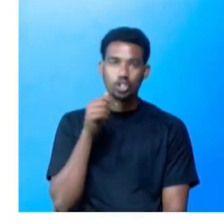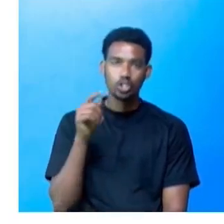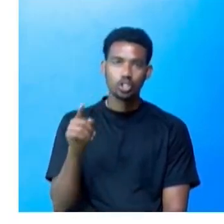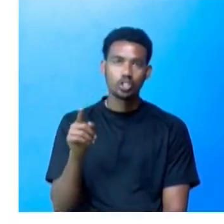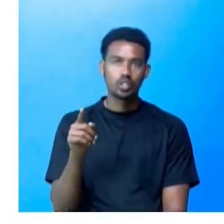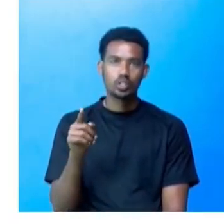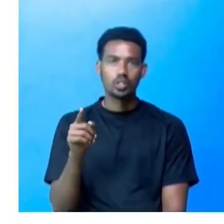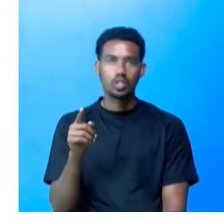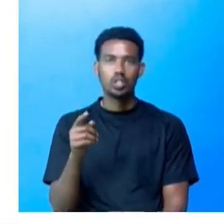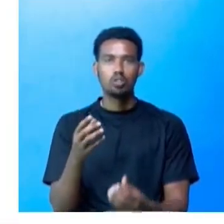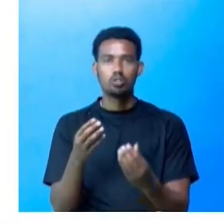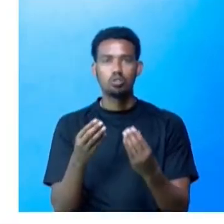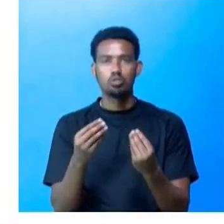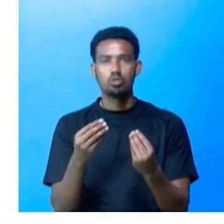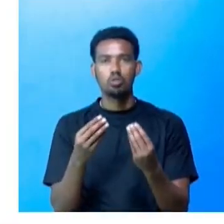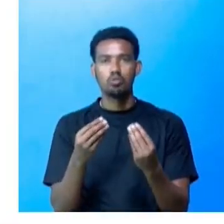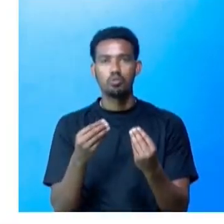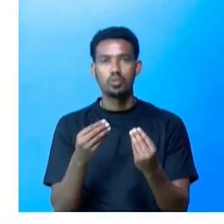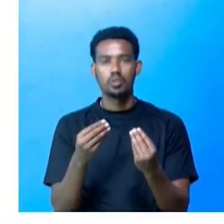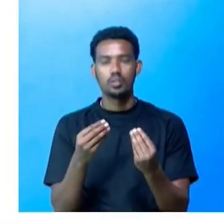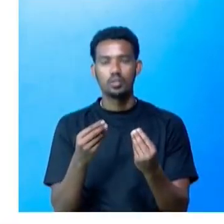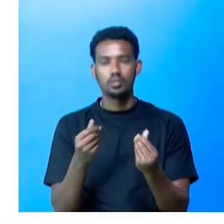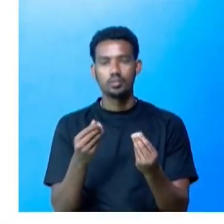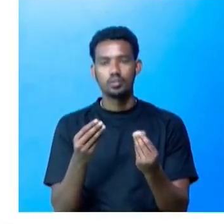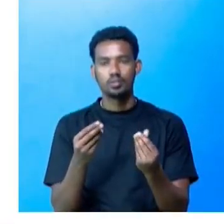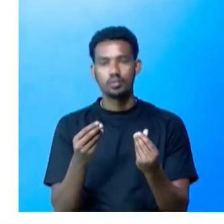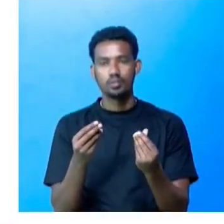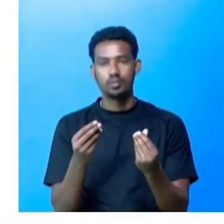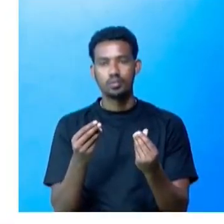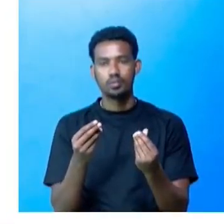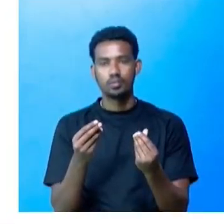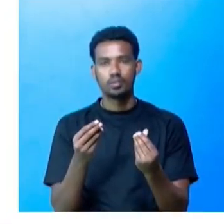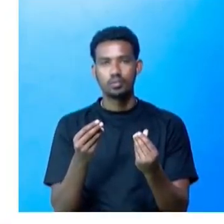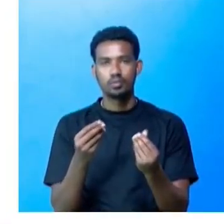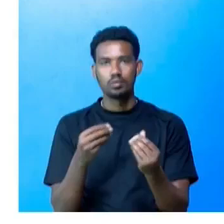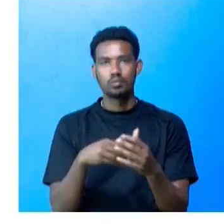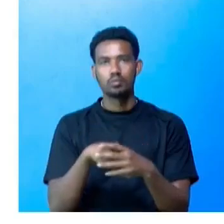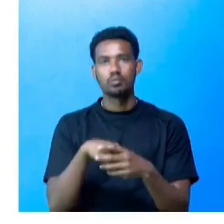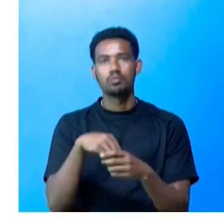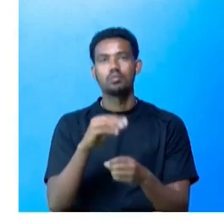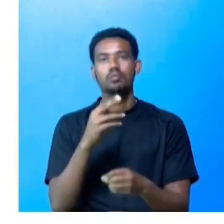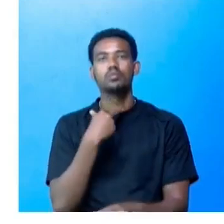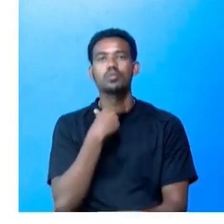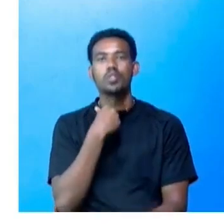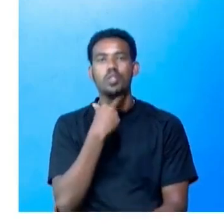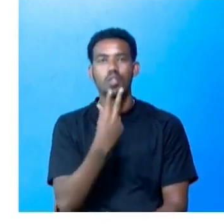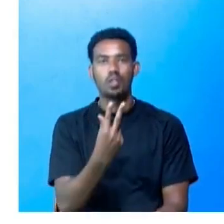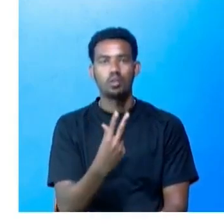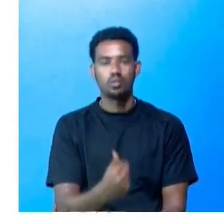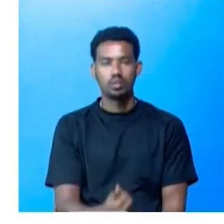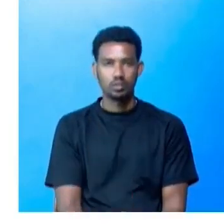purring sound.